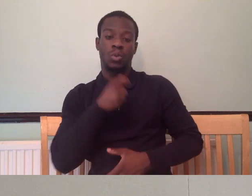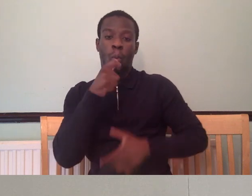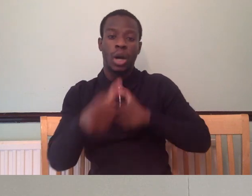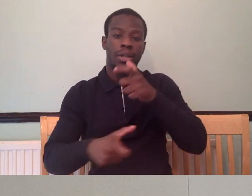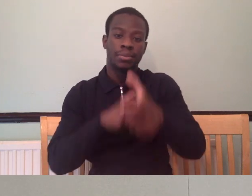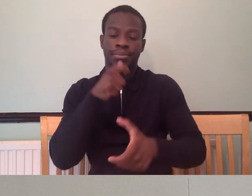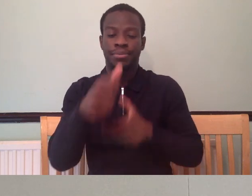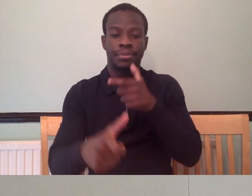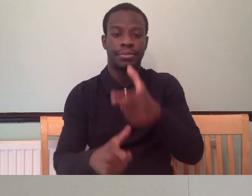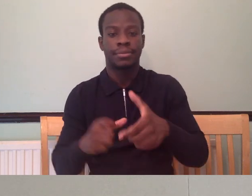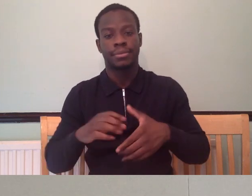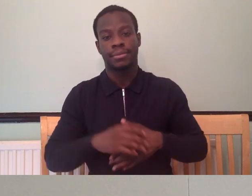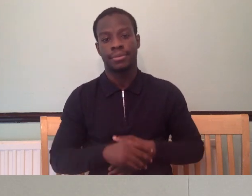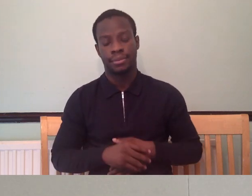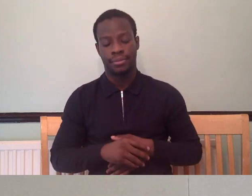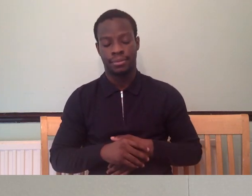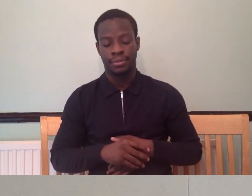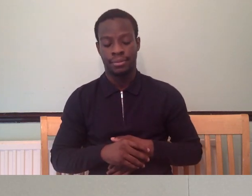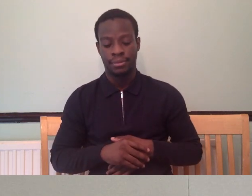morning.